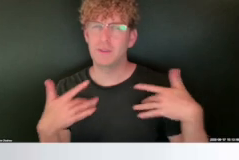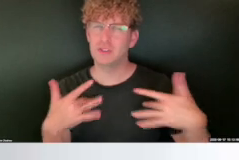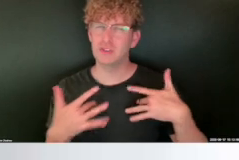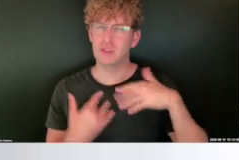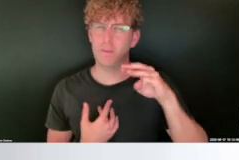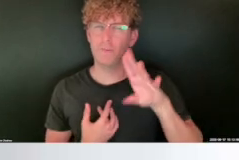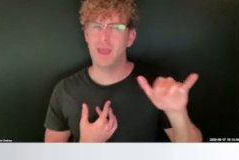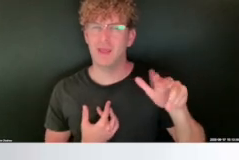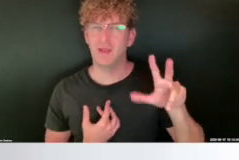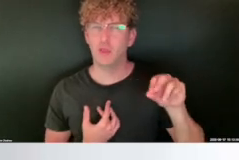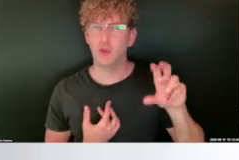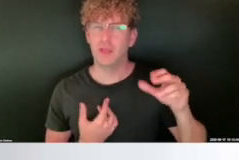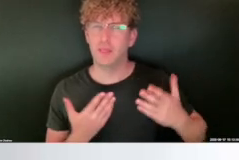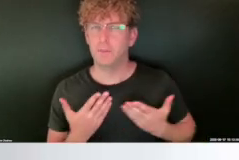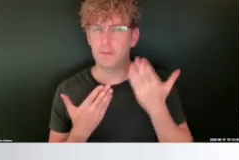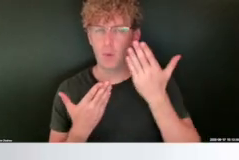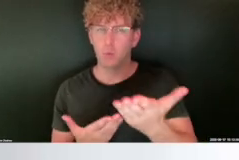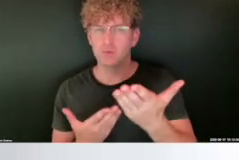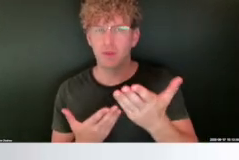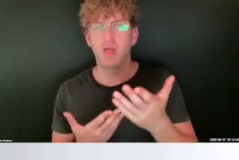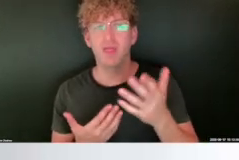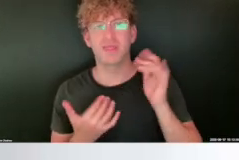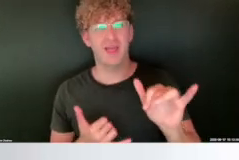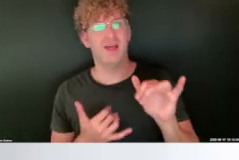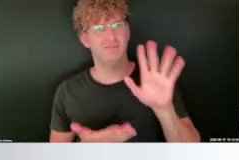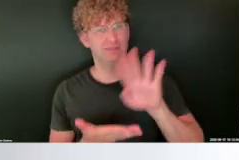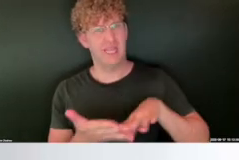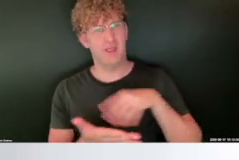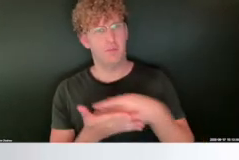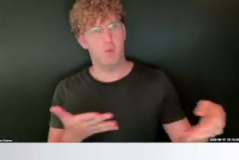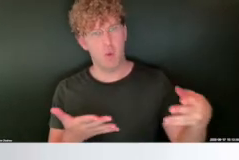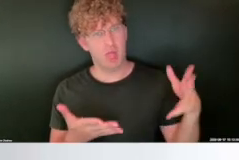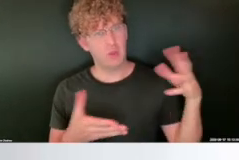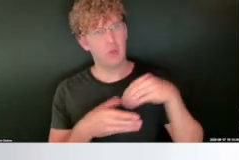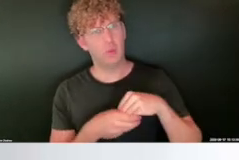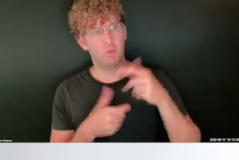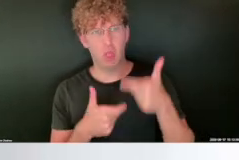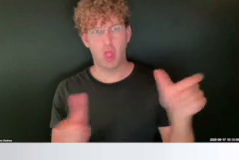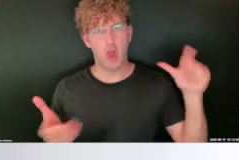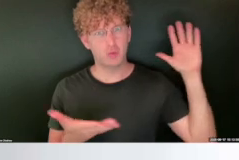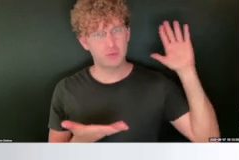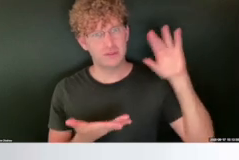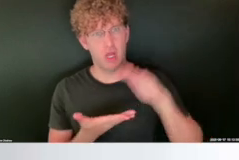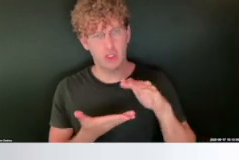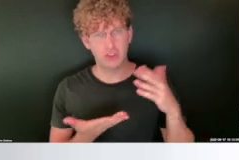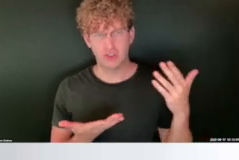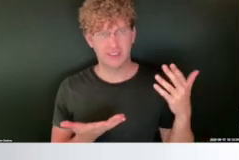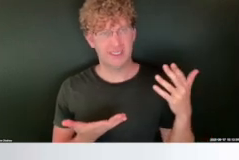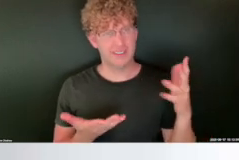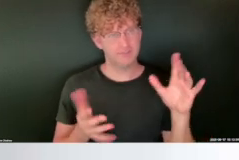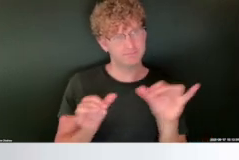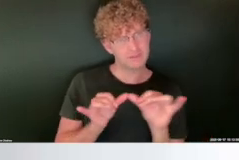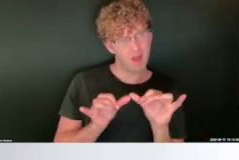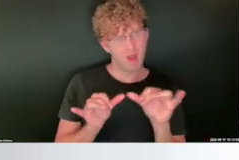proposal that the table included a large reduction for fleet sizes for fuel